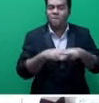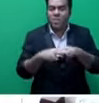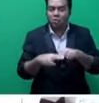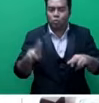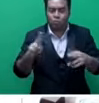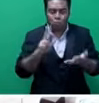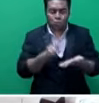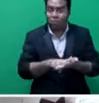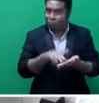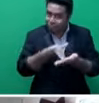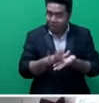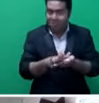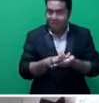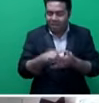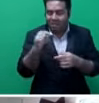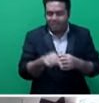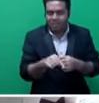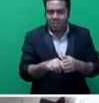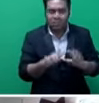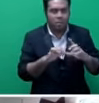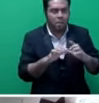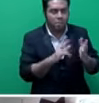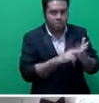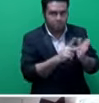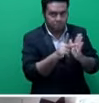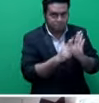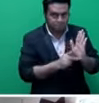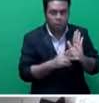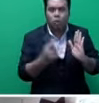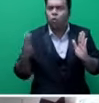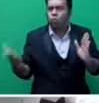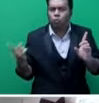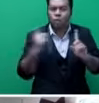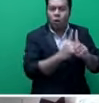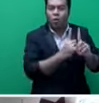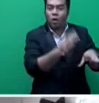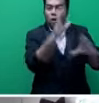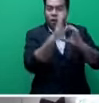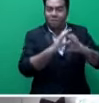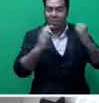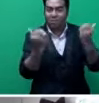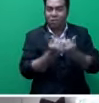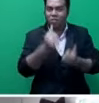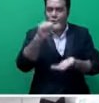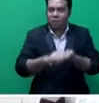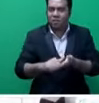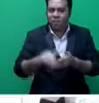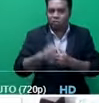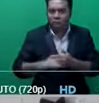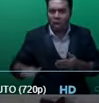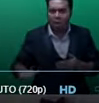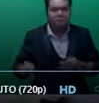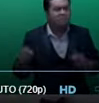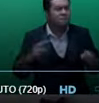ratify this particular optional protocol to the Convention on the Rights of the Child. Mr. Speaker, sir, Fiji, of